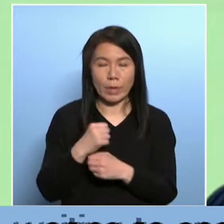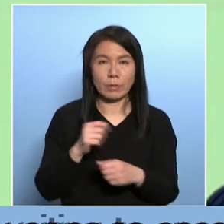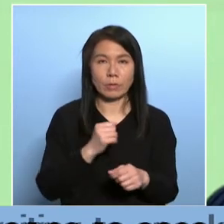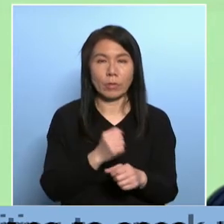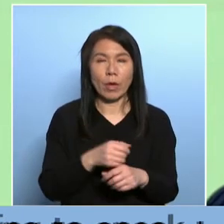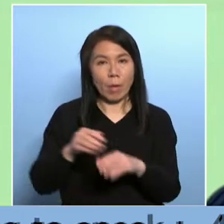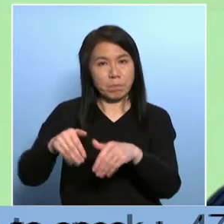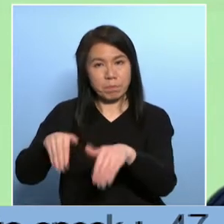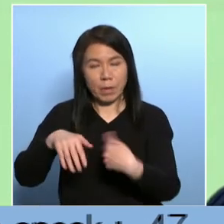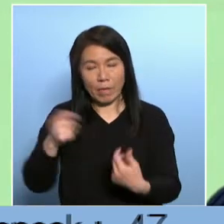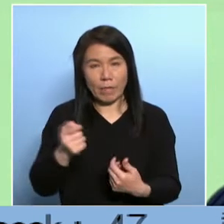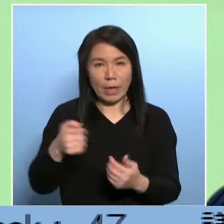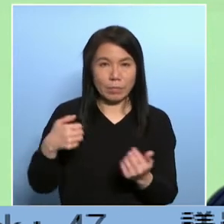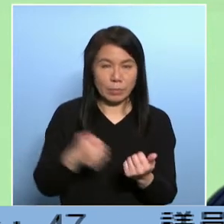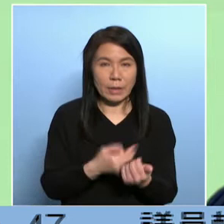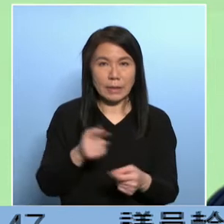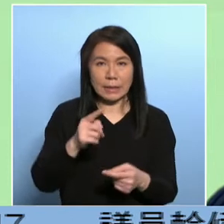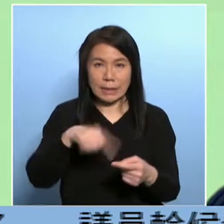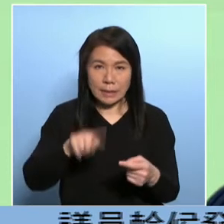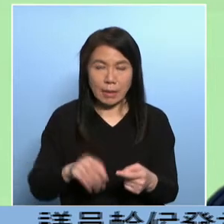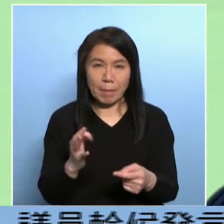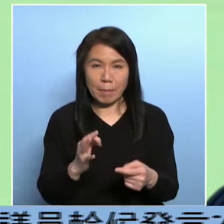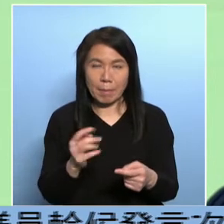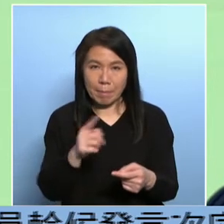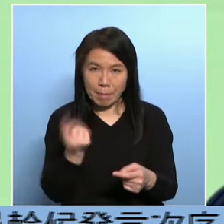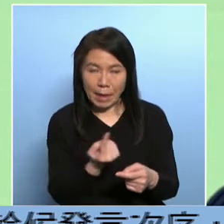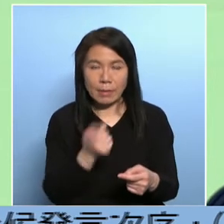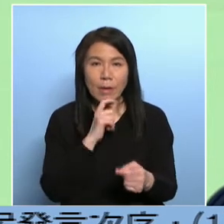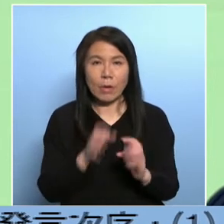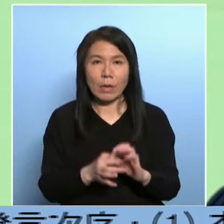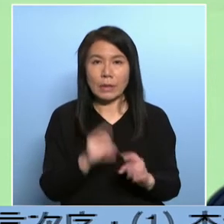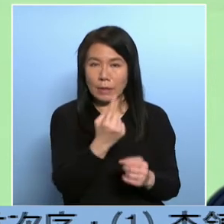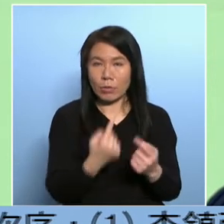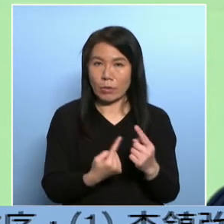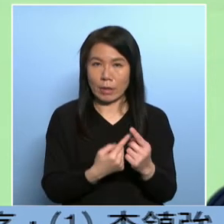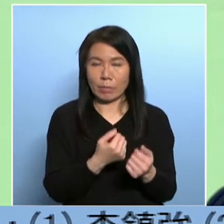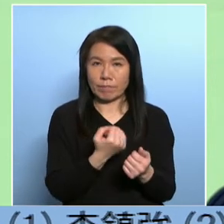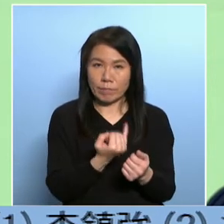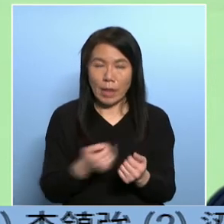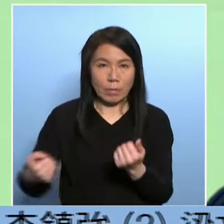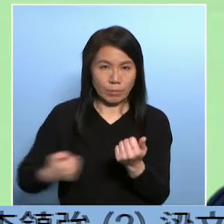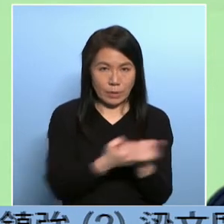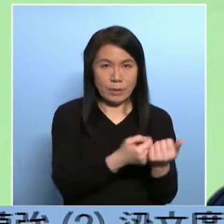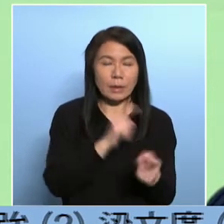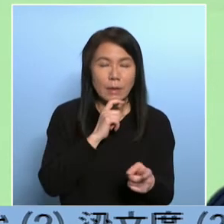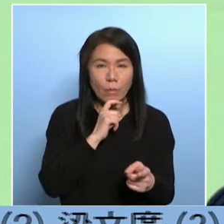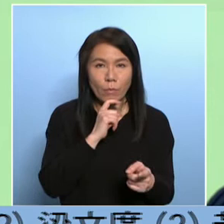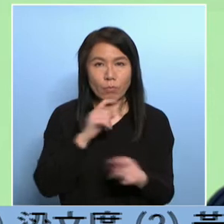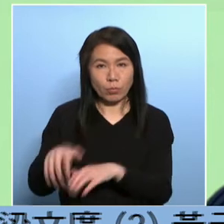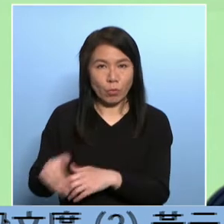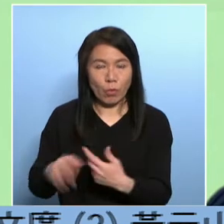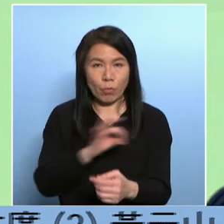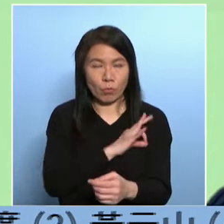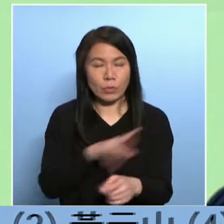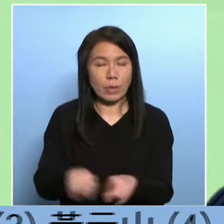are also fraternity groups and associations. They could also play a role here. You just need to make an appeal and they